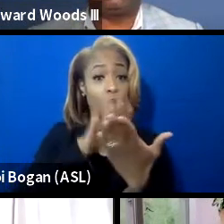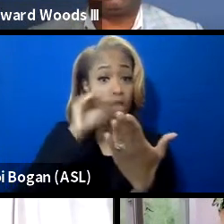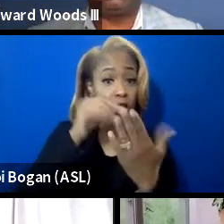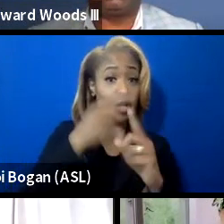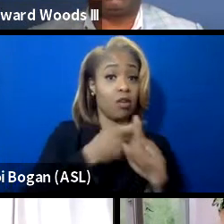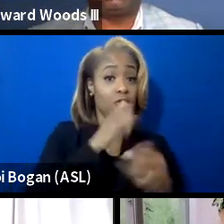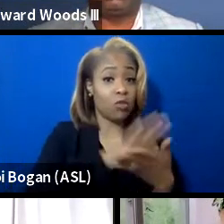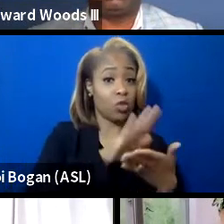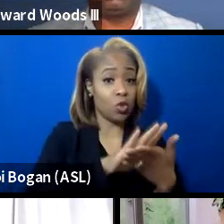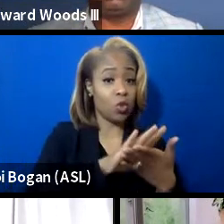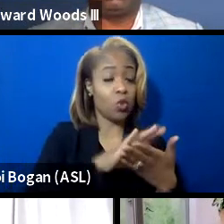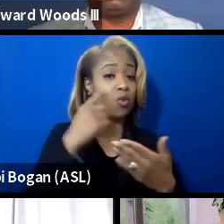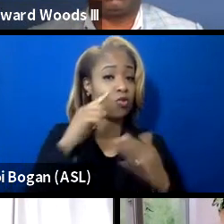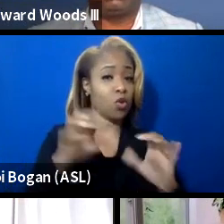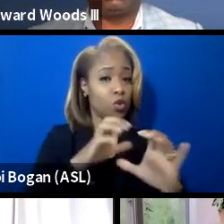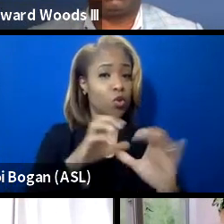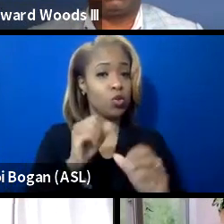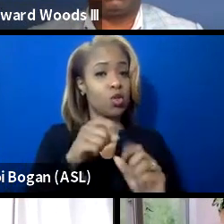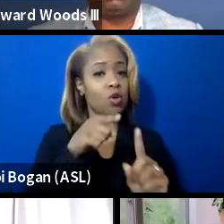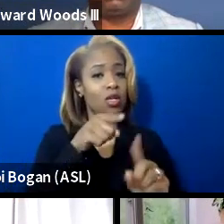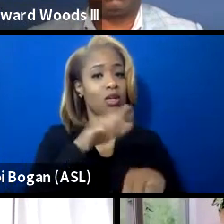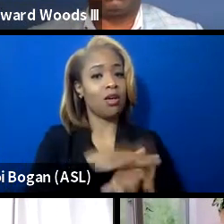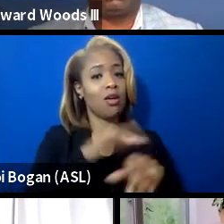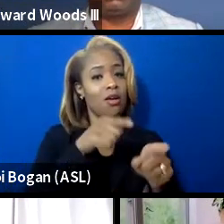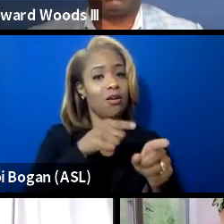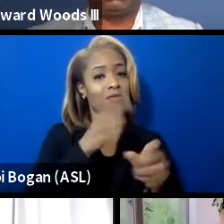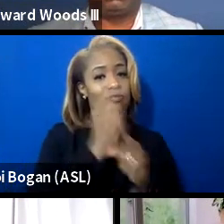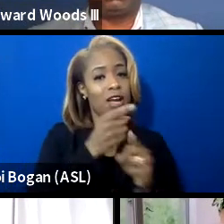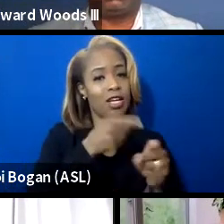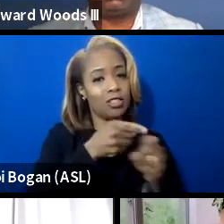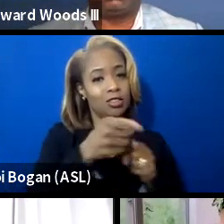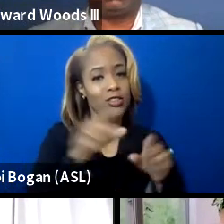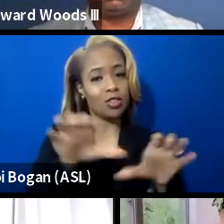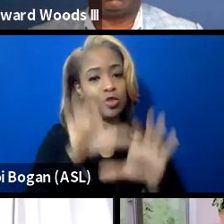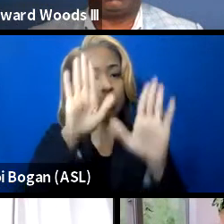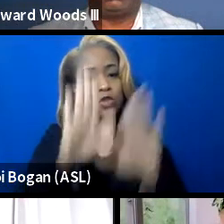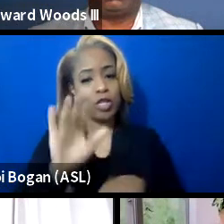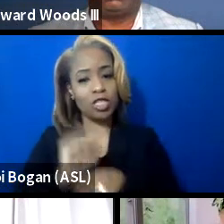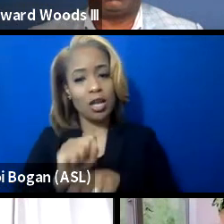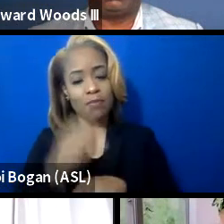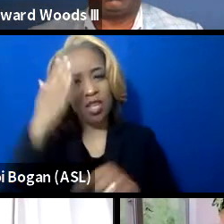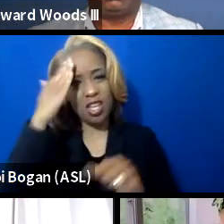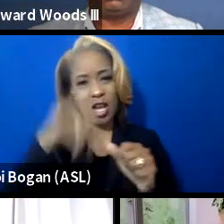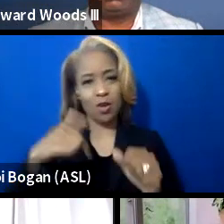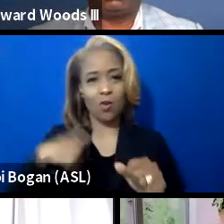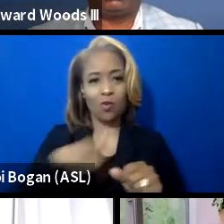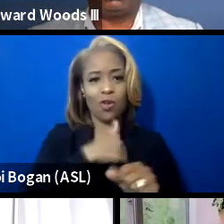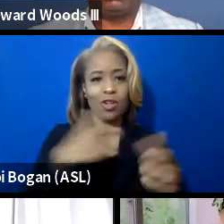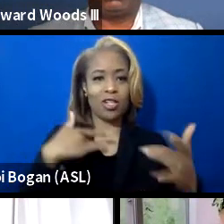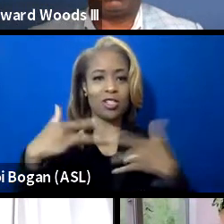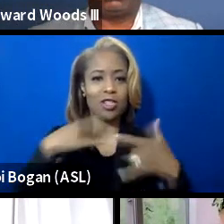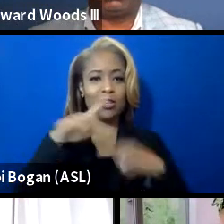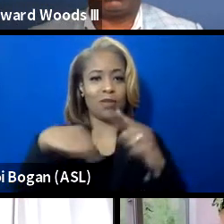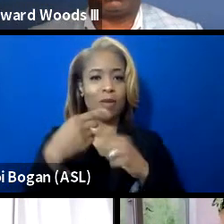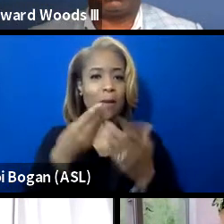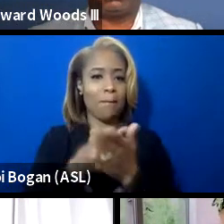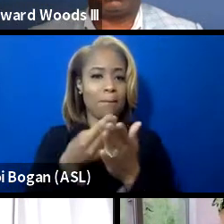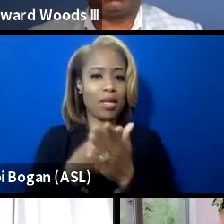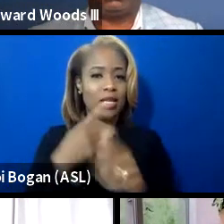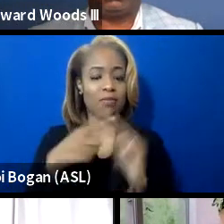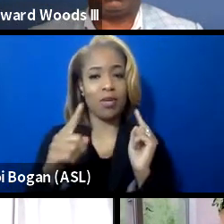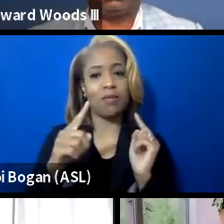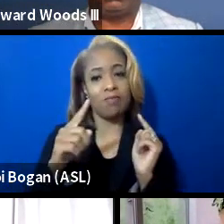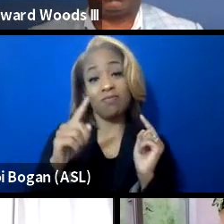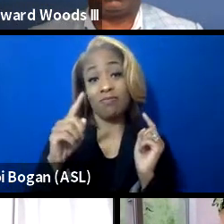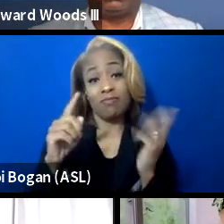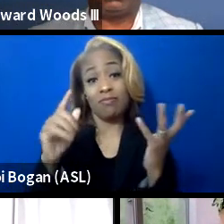to do. So he's on the right track. He's doing a great job. And I know we're concerned about the money and everything, but this is what